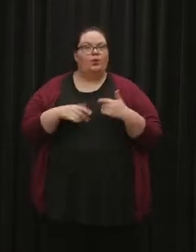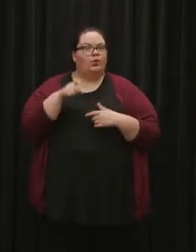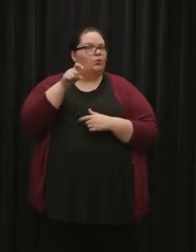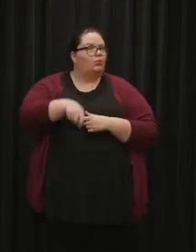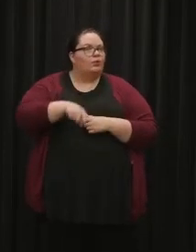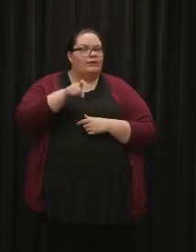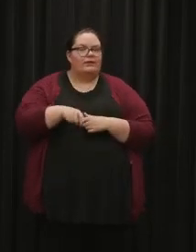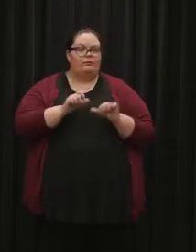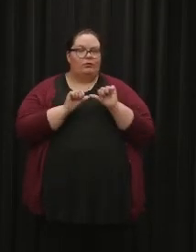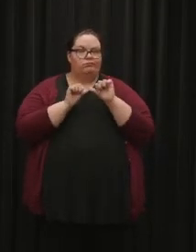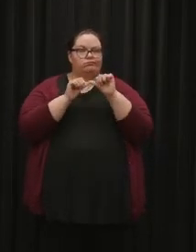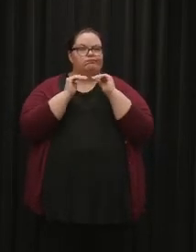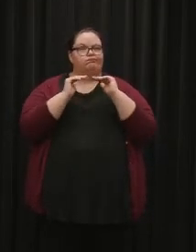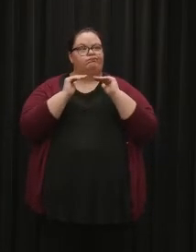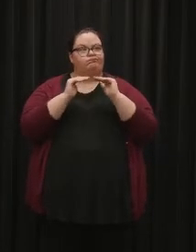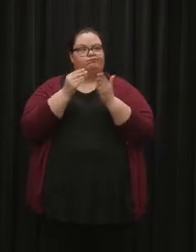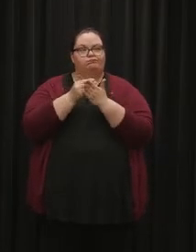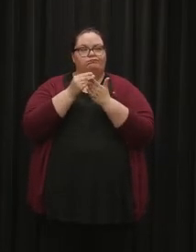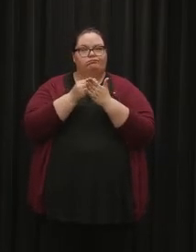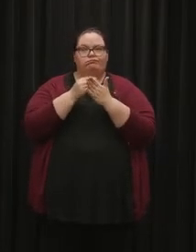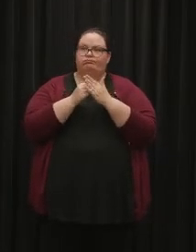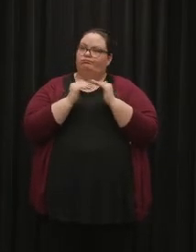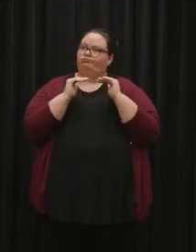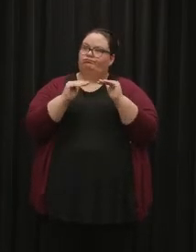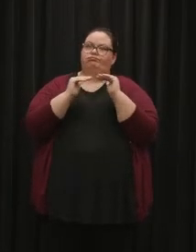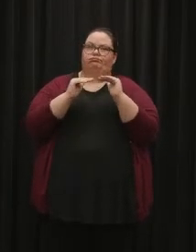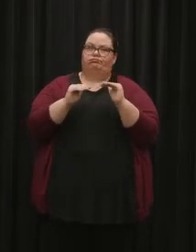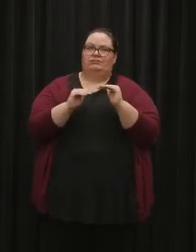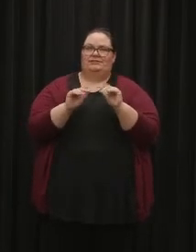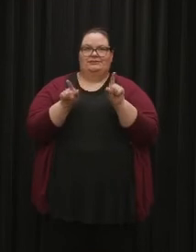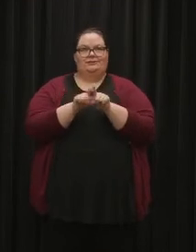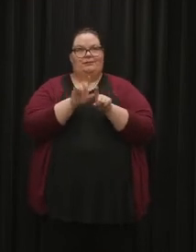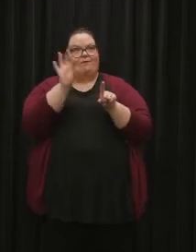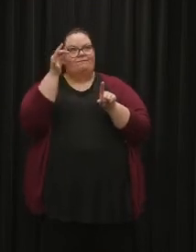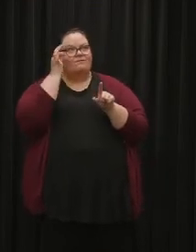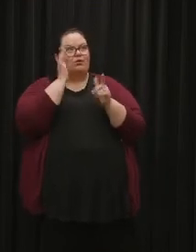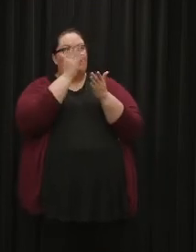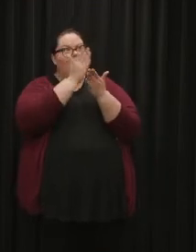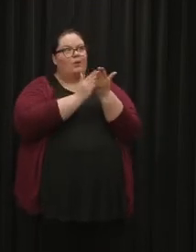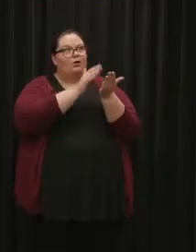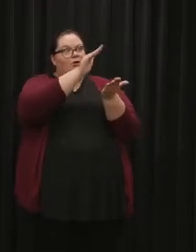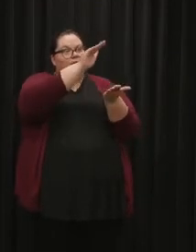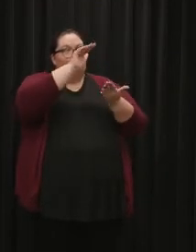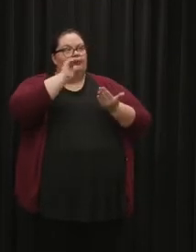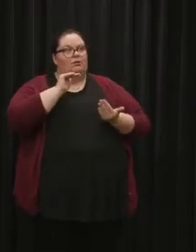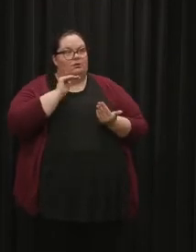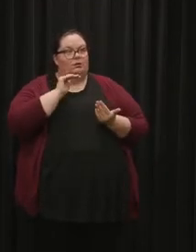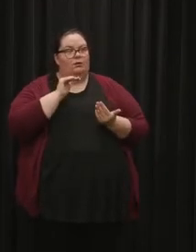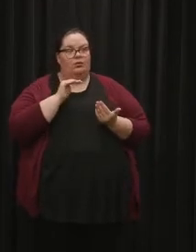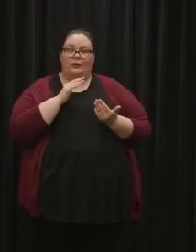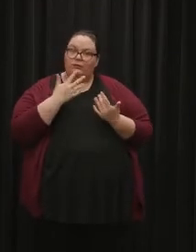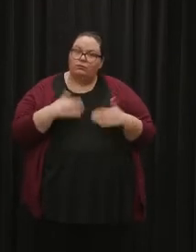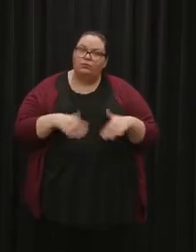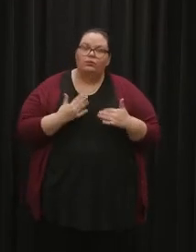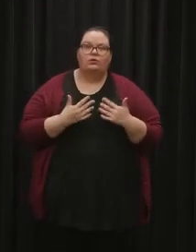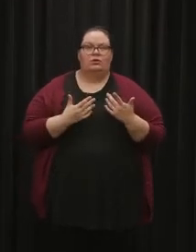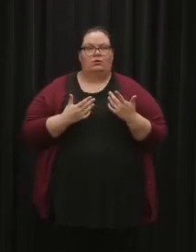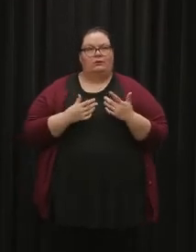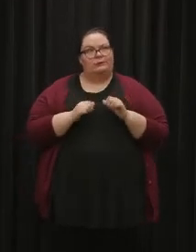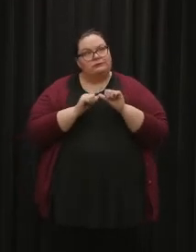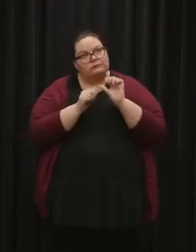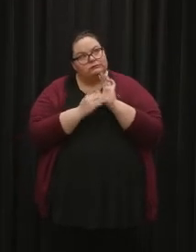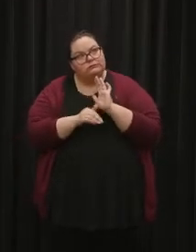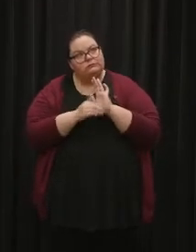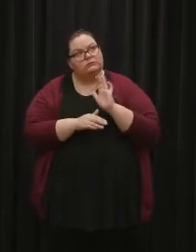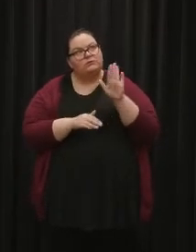get back to a stable funding model that is more representative of what the federal portion should be. And so that's why we've been so insistent there, because we see